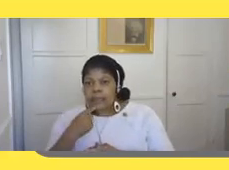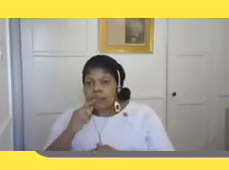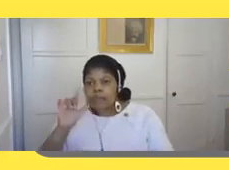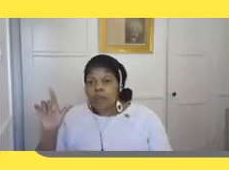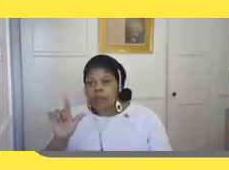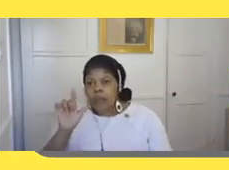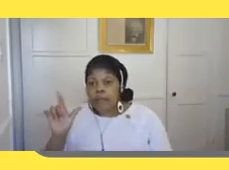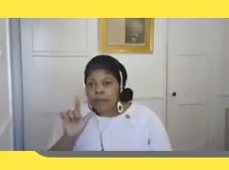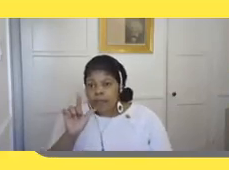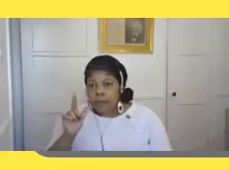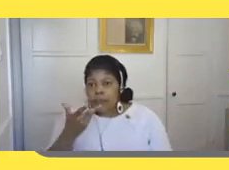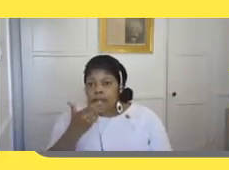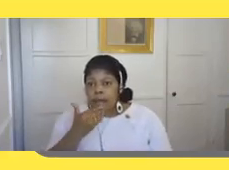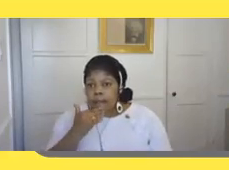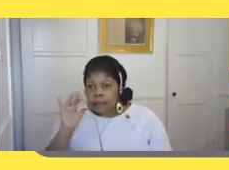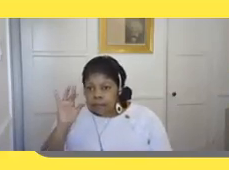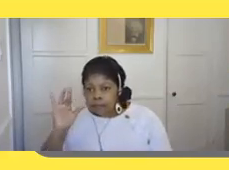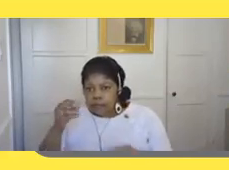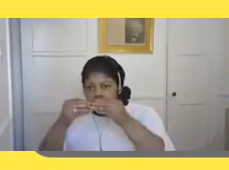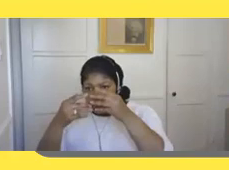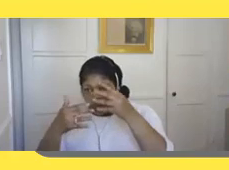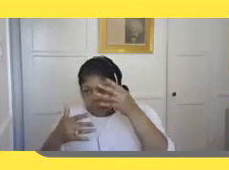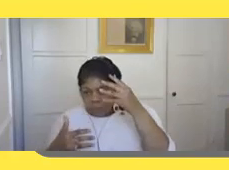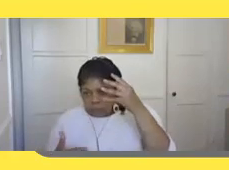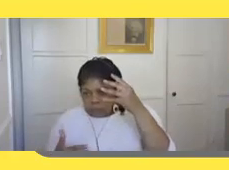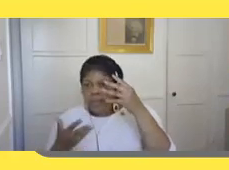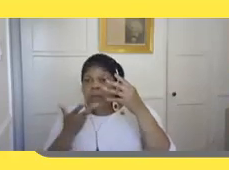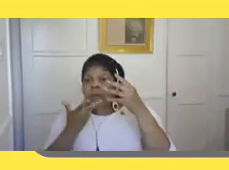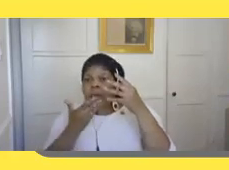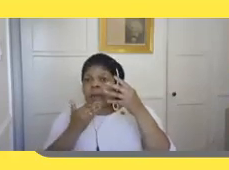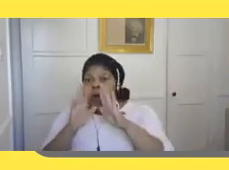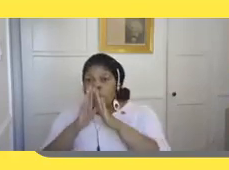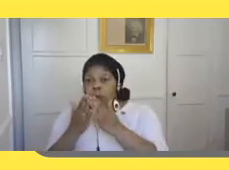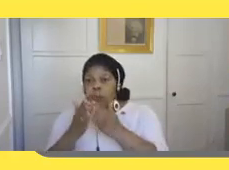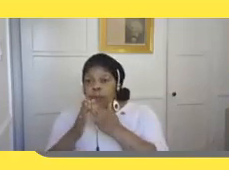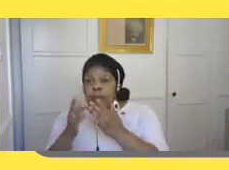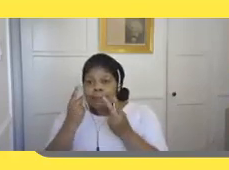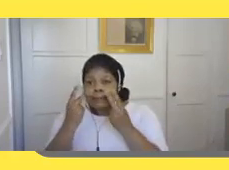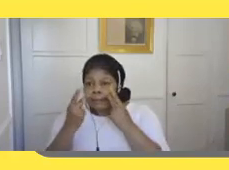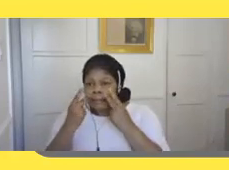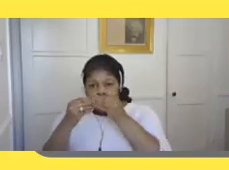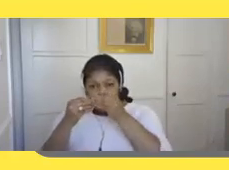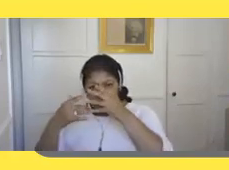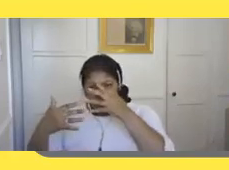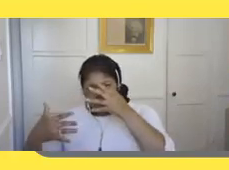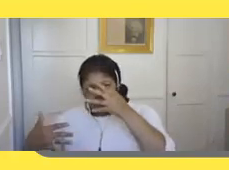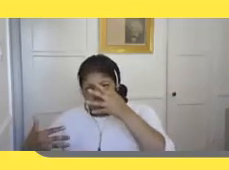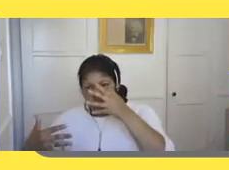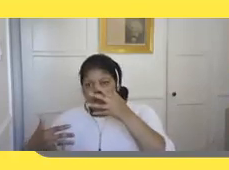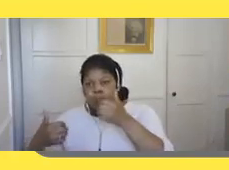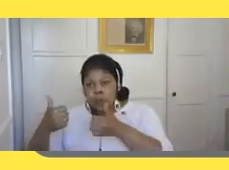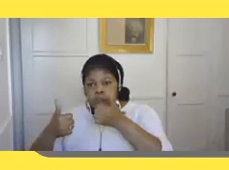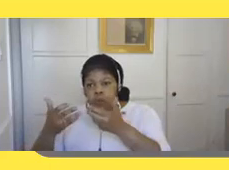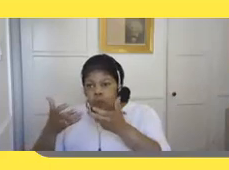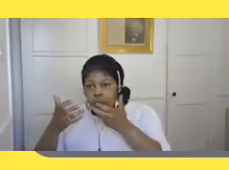of colors. Well, if we look at color books, you can see that there's a whole bunch of them here. The one that we want right